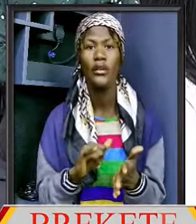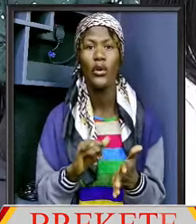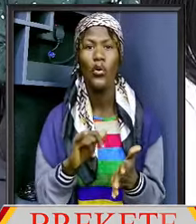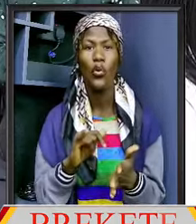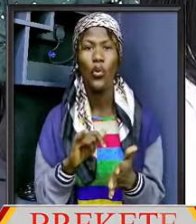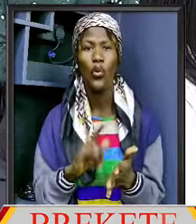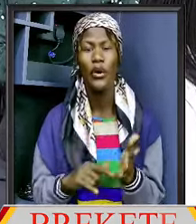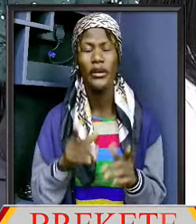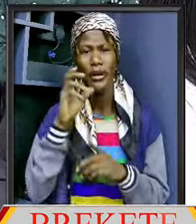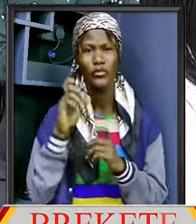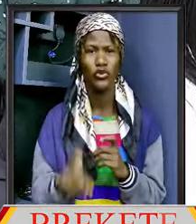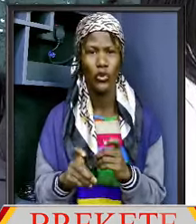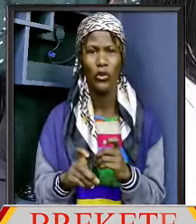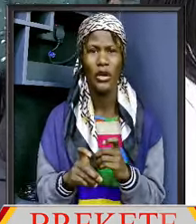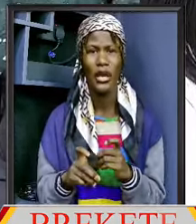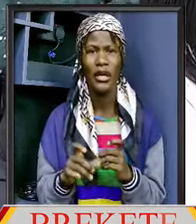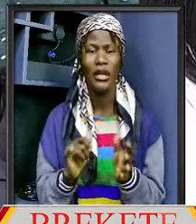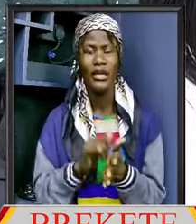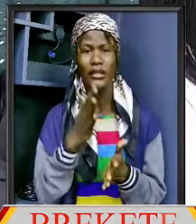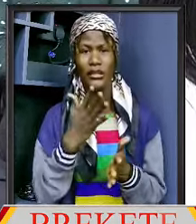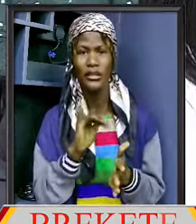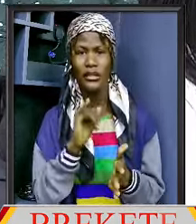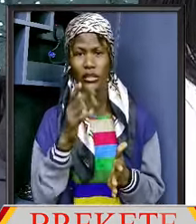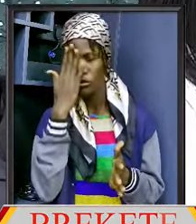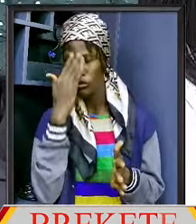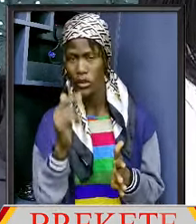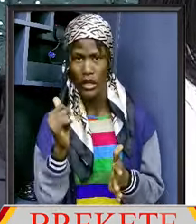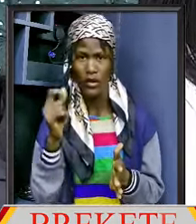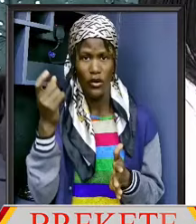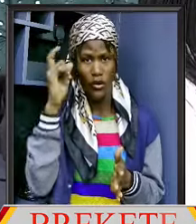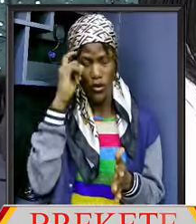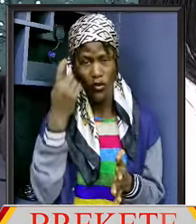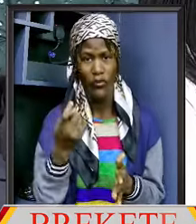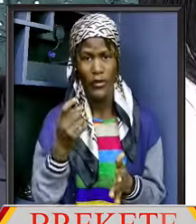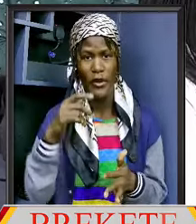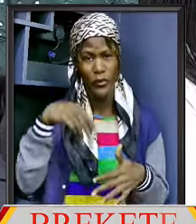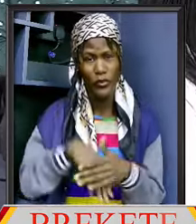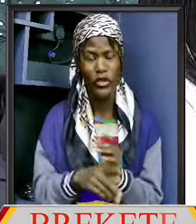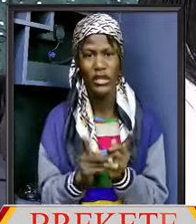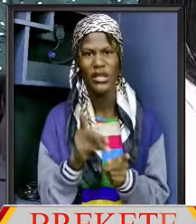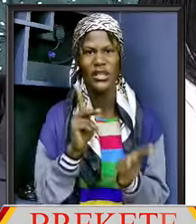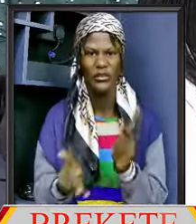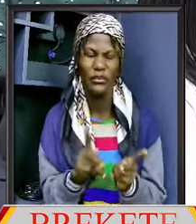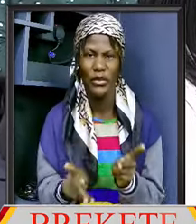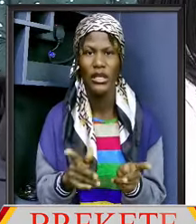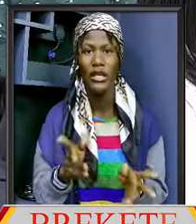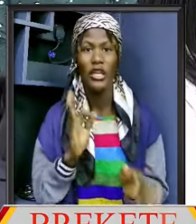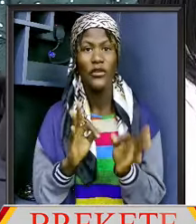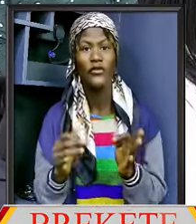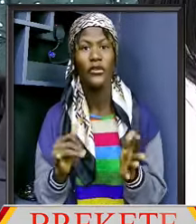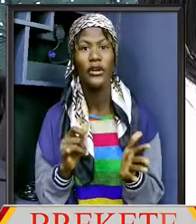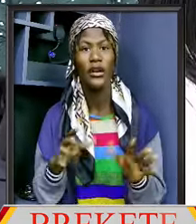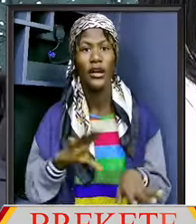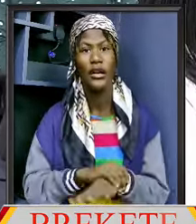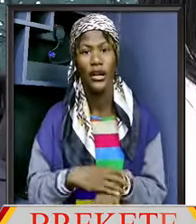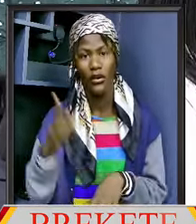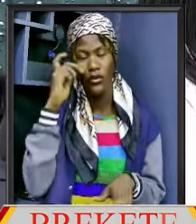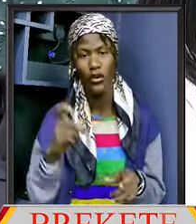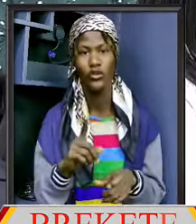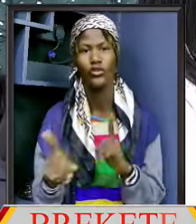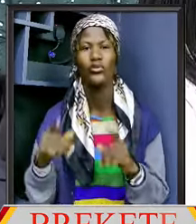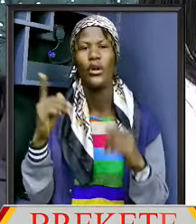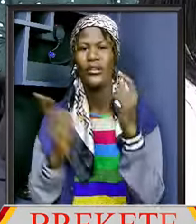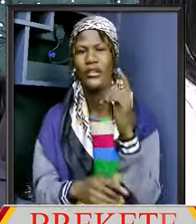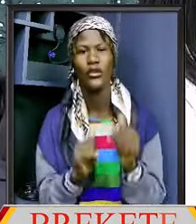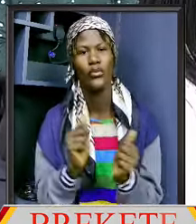make government put medical laboratory science council in place. So that if he catch quack, he go deal with them. But I want to talk something this